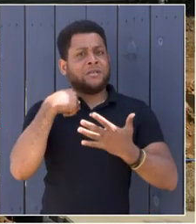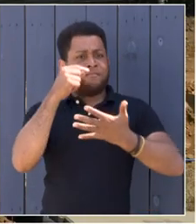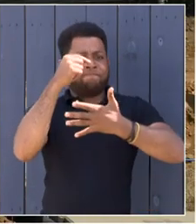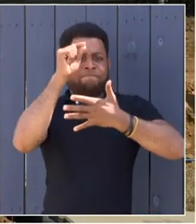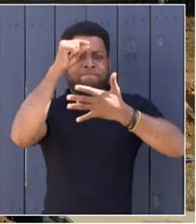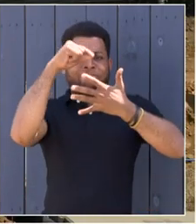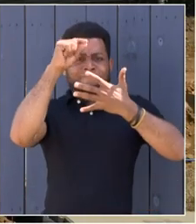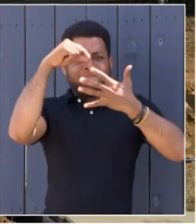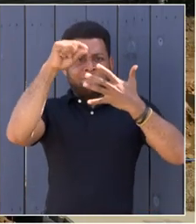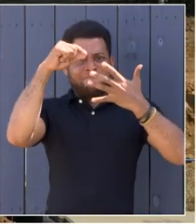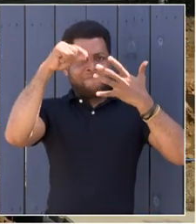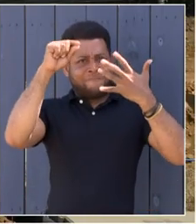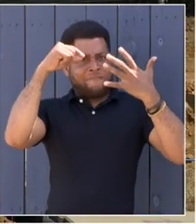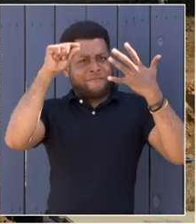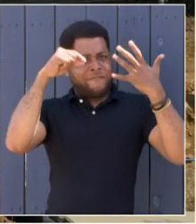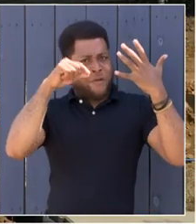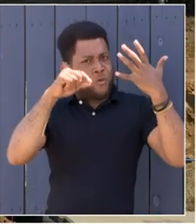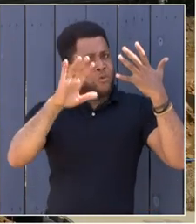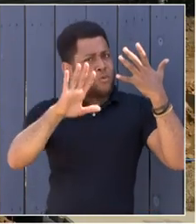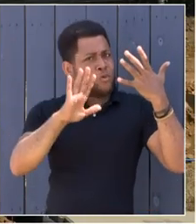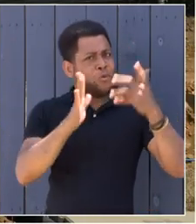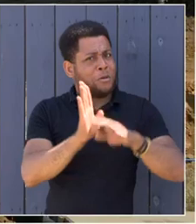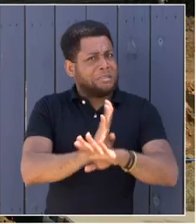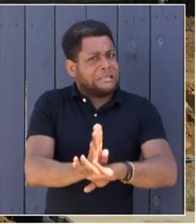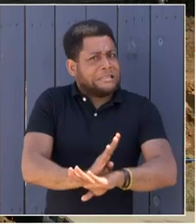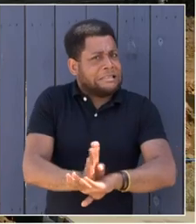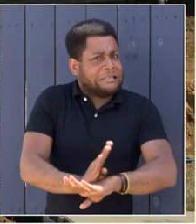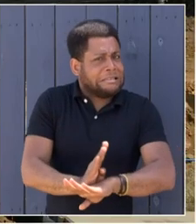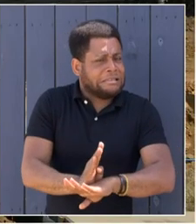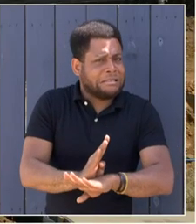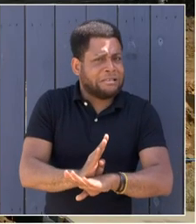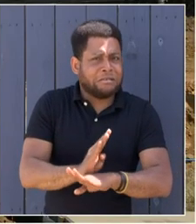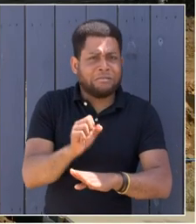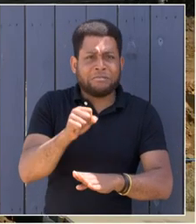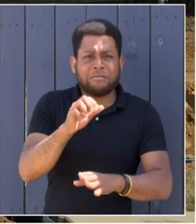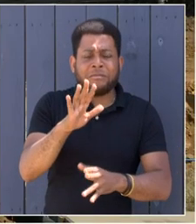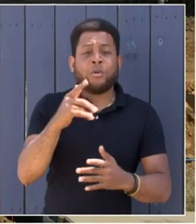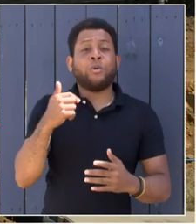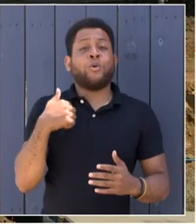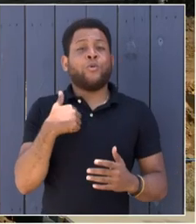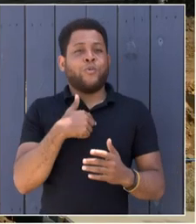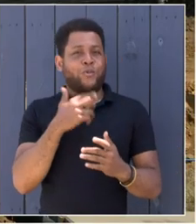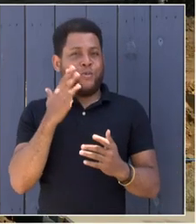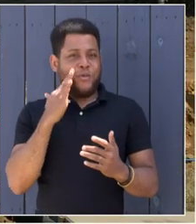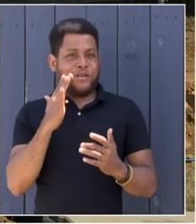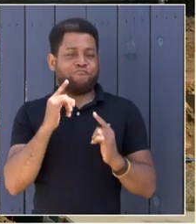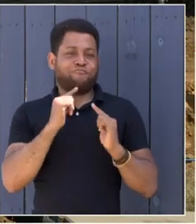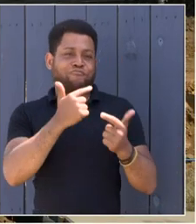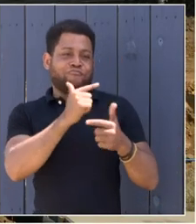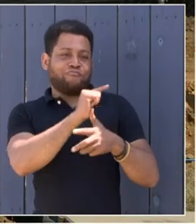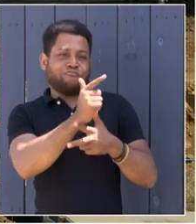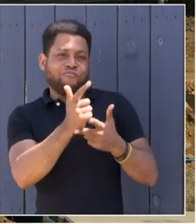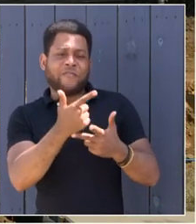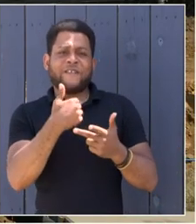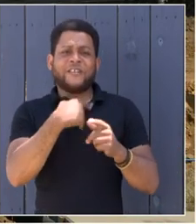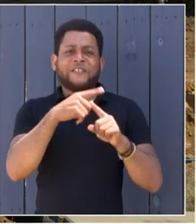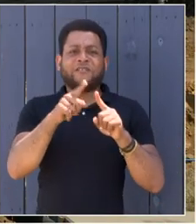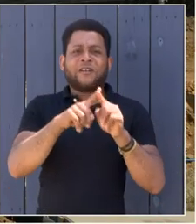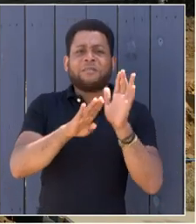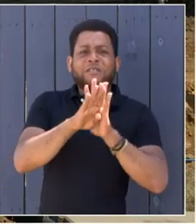you will hear from development partners, also our partners at Housing Finance